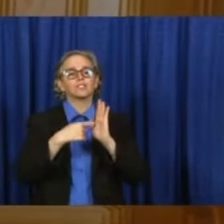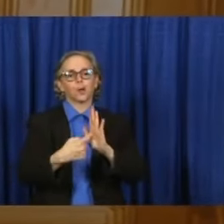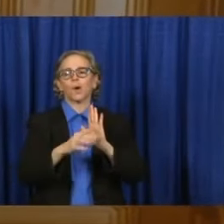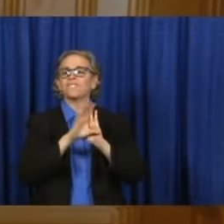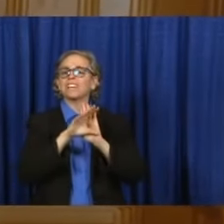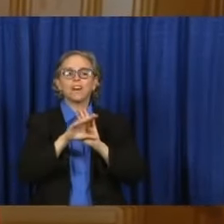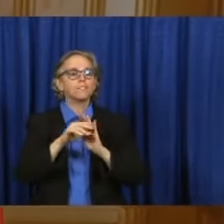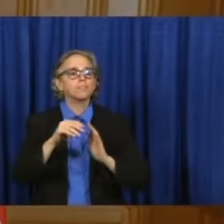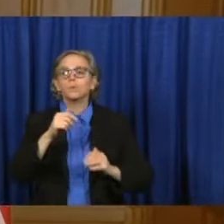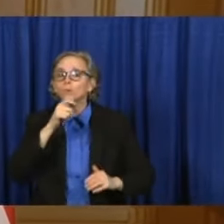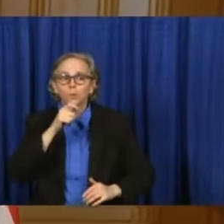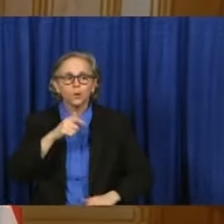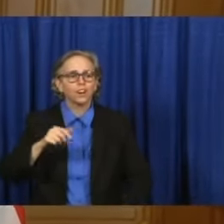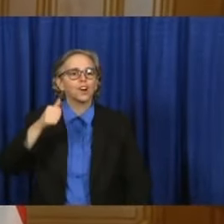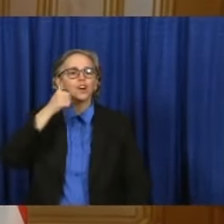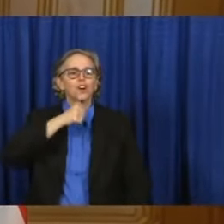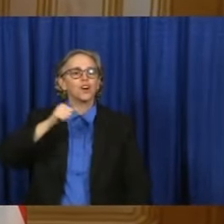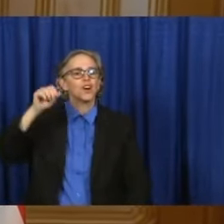Girl Scout Troop